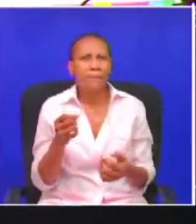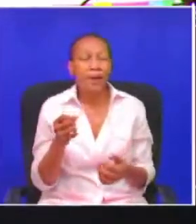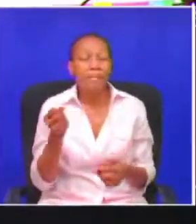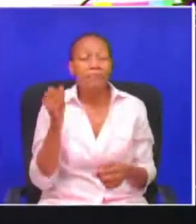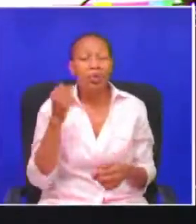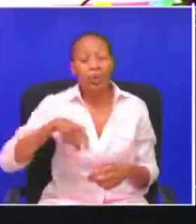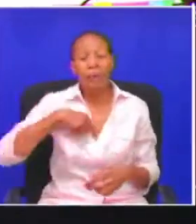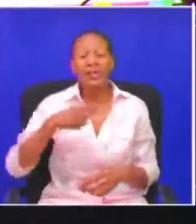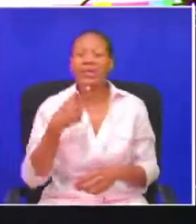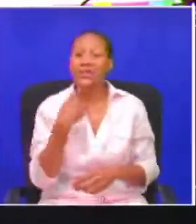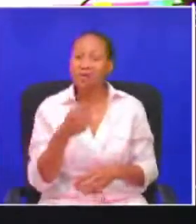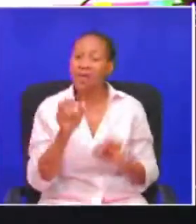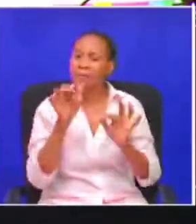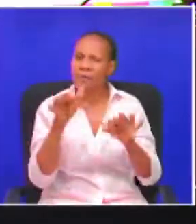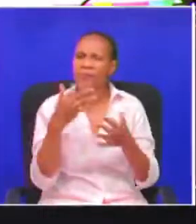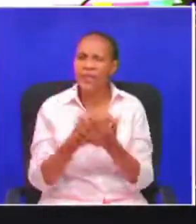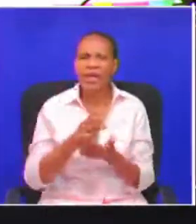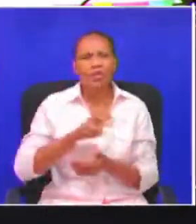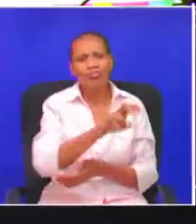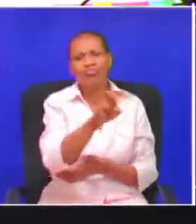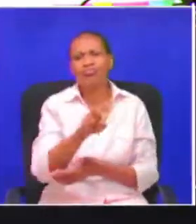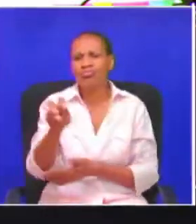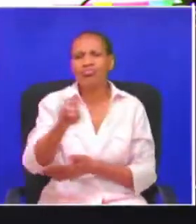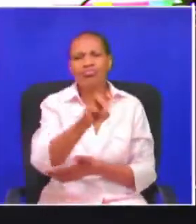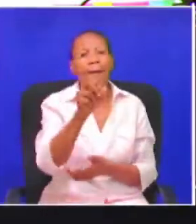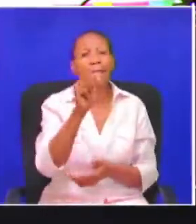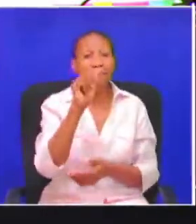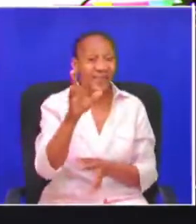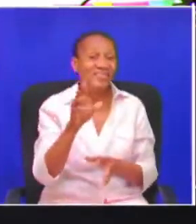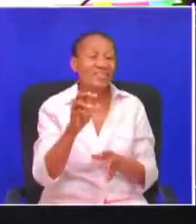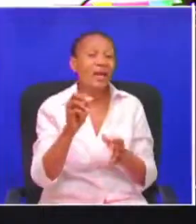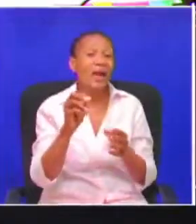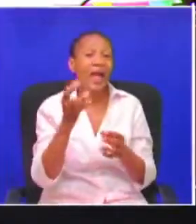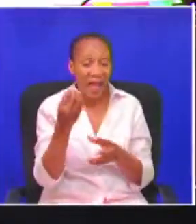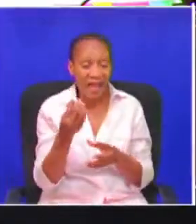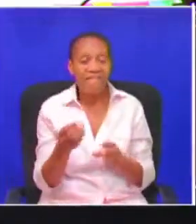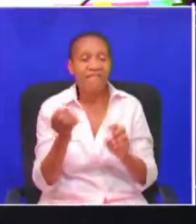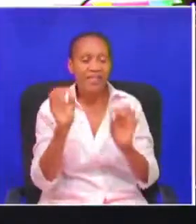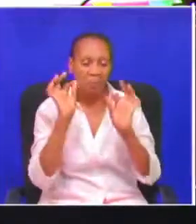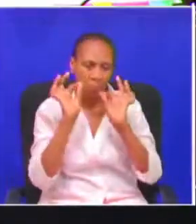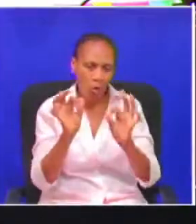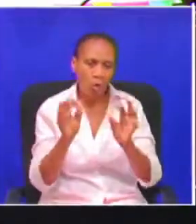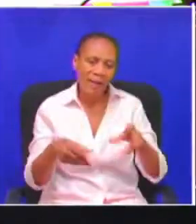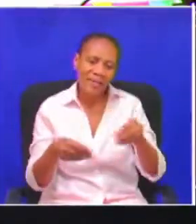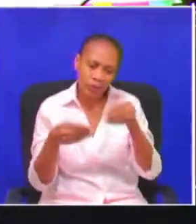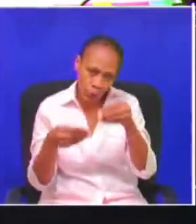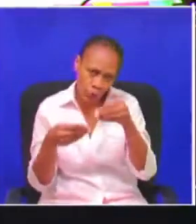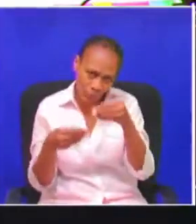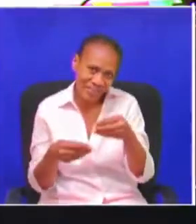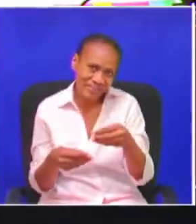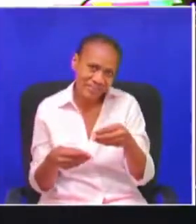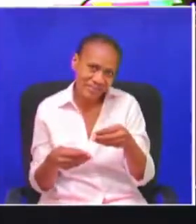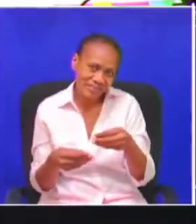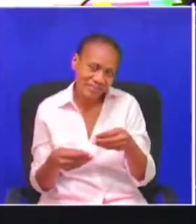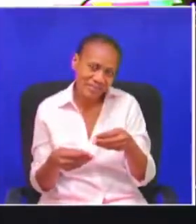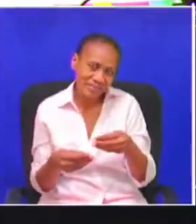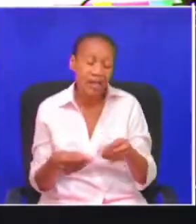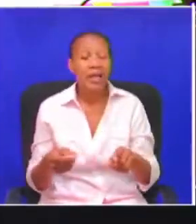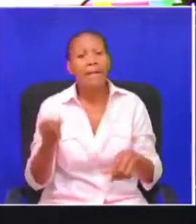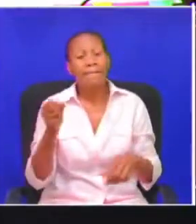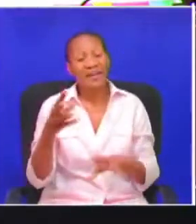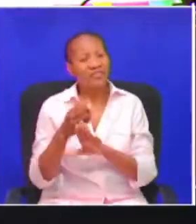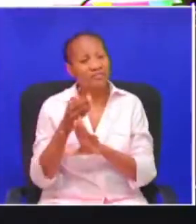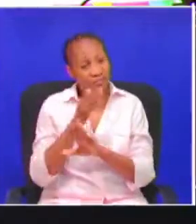properly documented and properly permitted. So if we approach it in a coordinated fashion on a